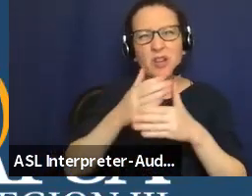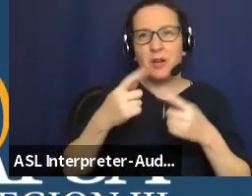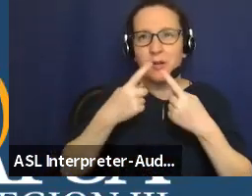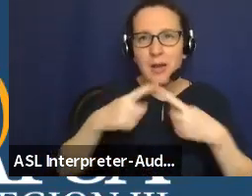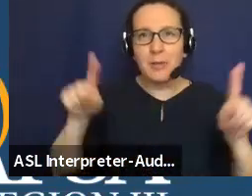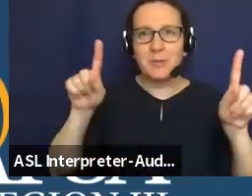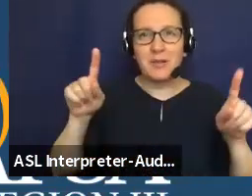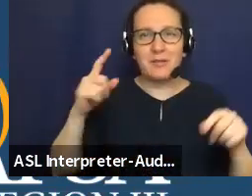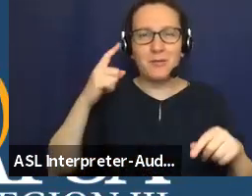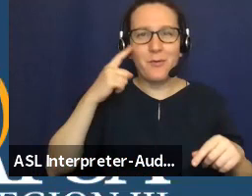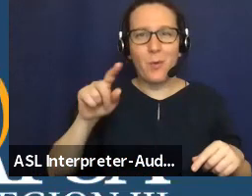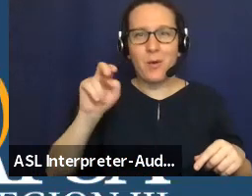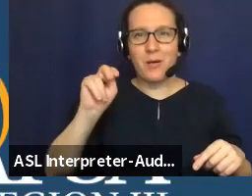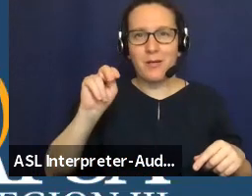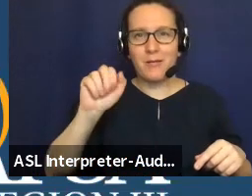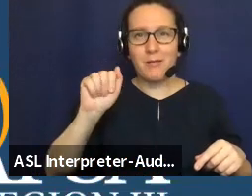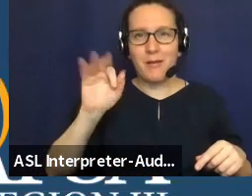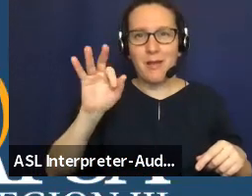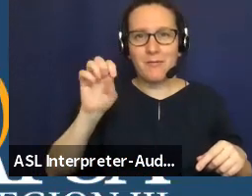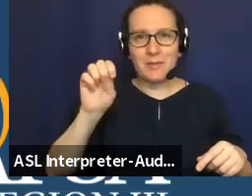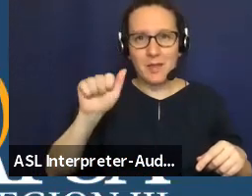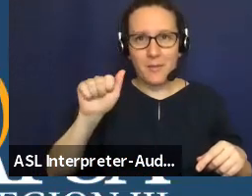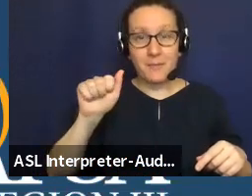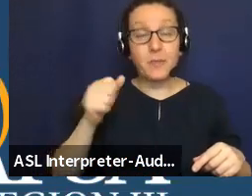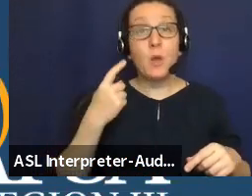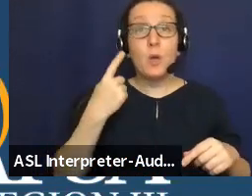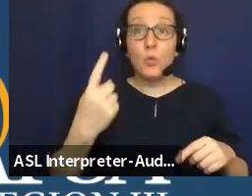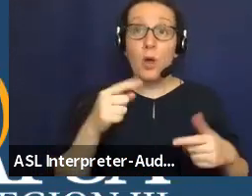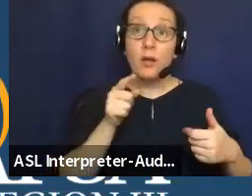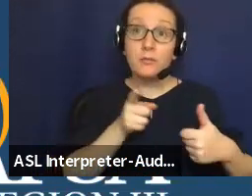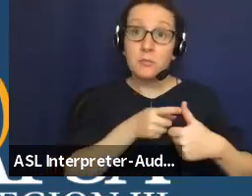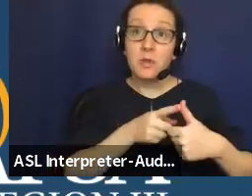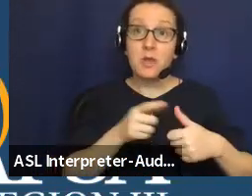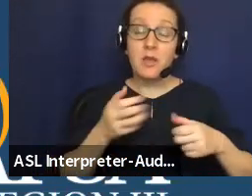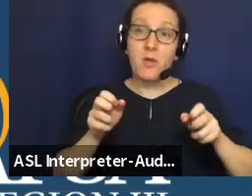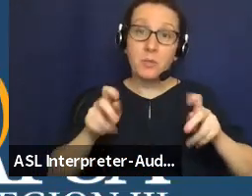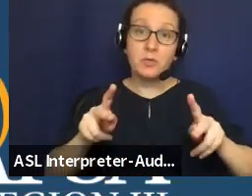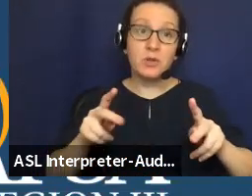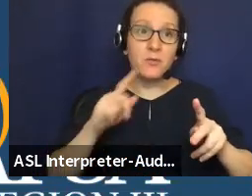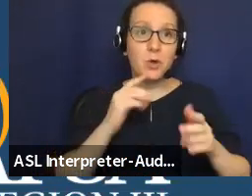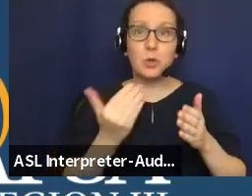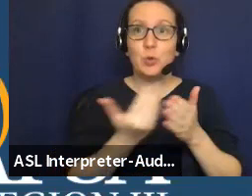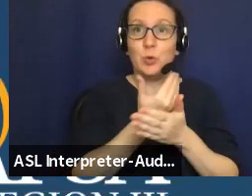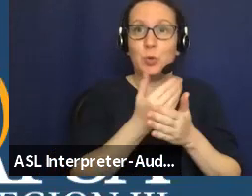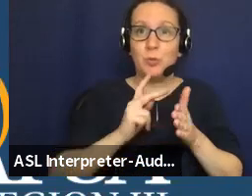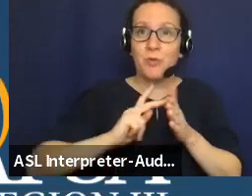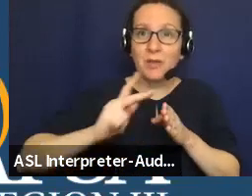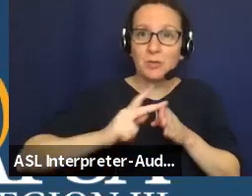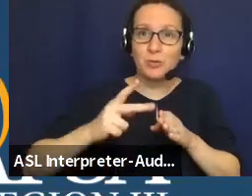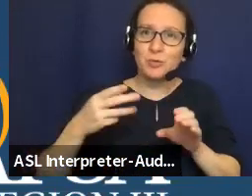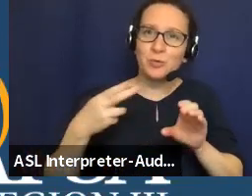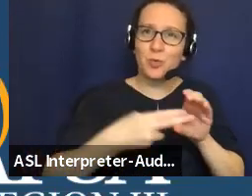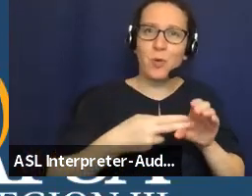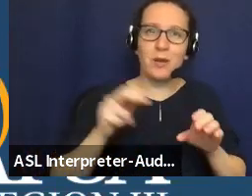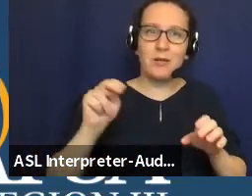NAFSA. So one is they have an opportunity for new professionals to join NAFSA Academy.